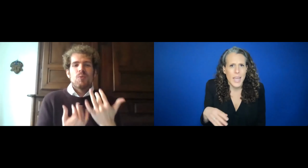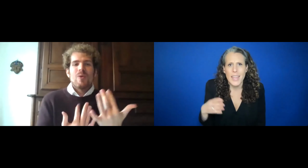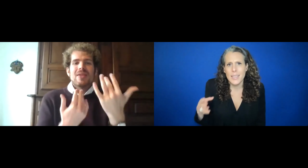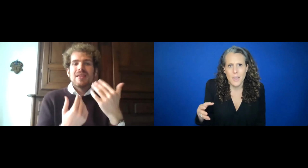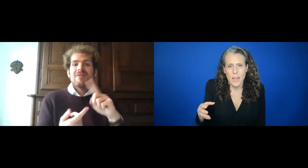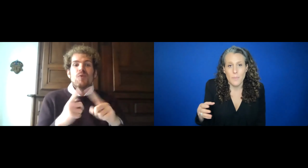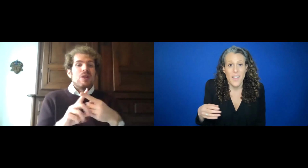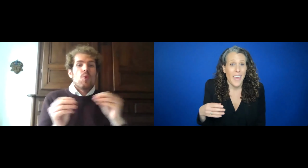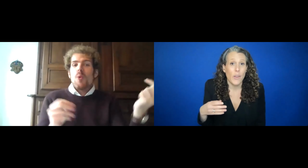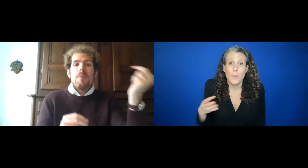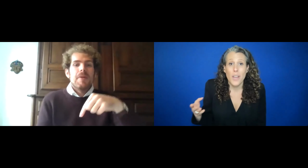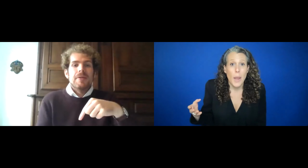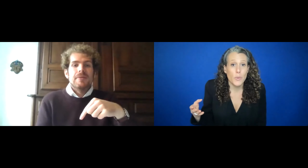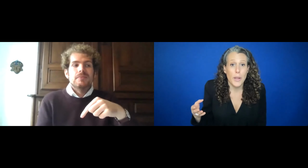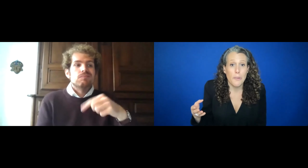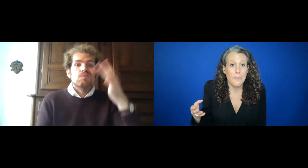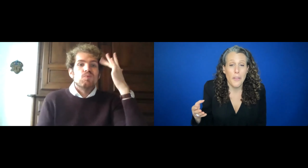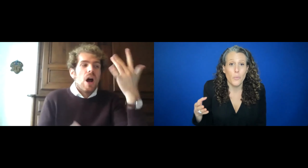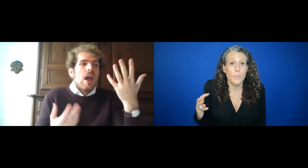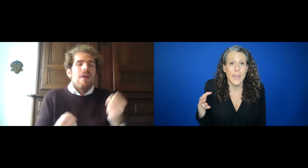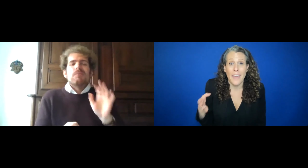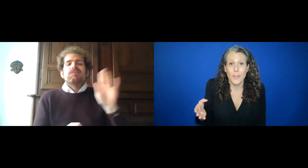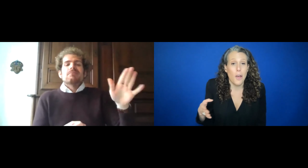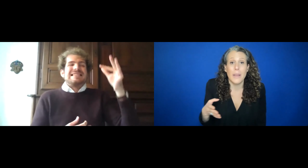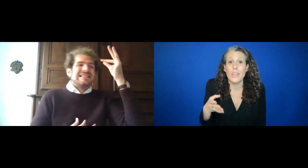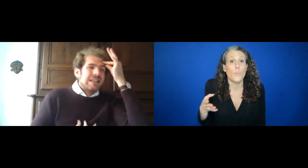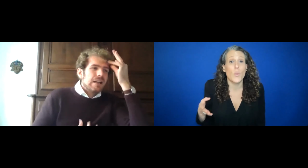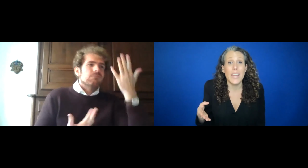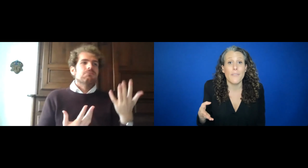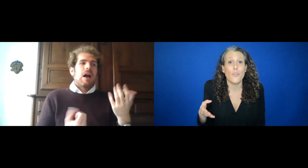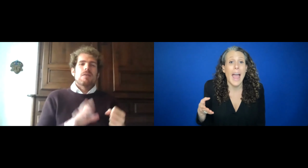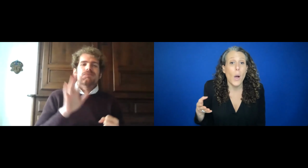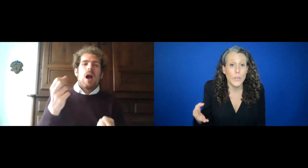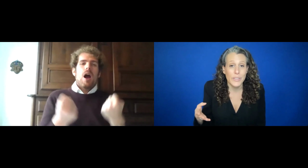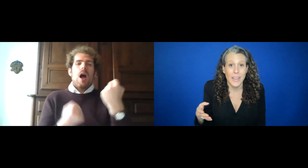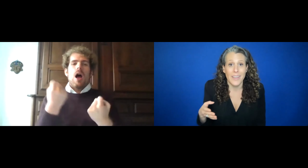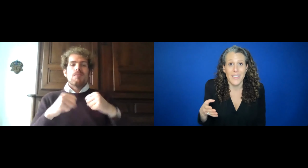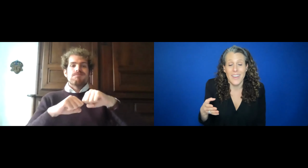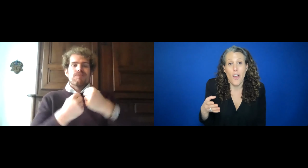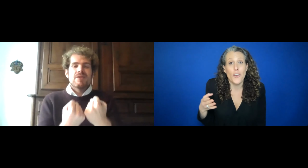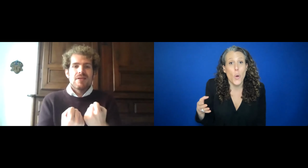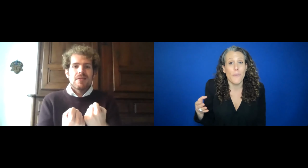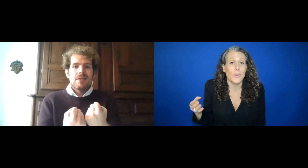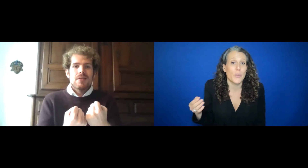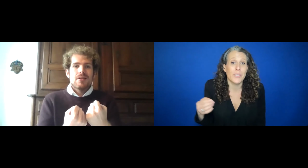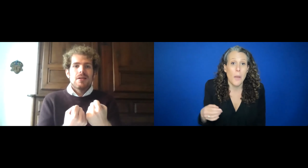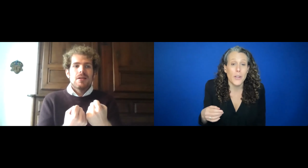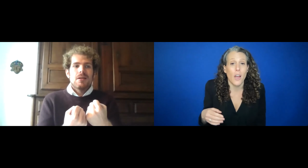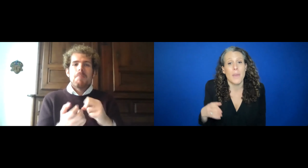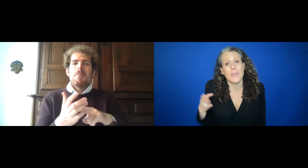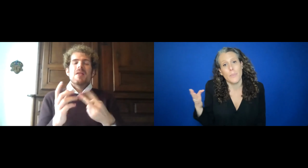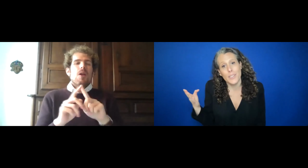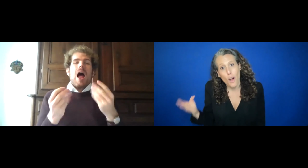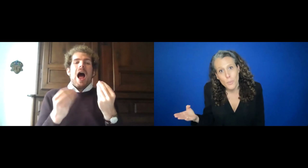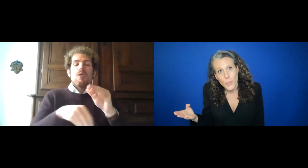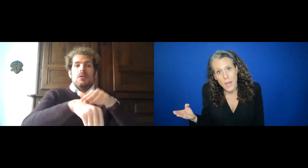this day, this time. And there would be times where my grandfather would be at the club and he would be waiting for hours and not know if a person was coming or